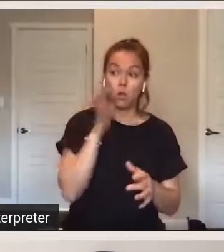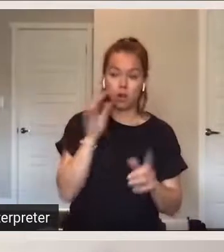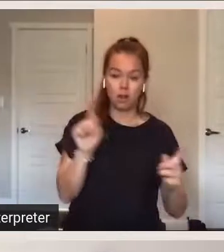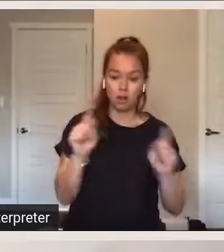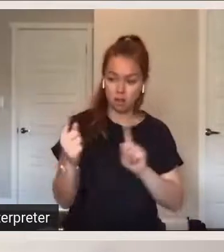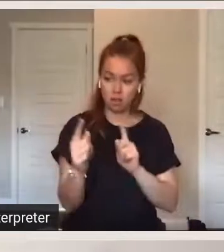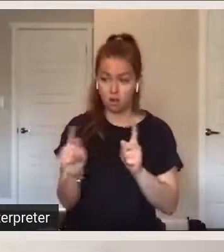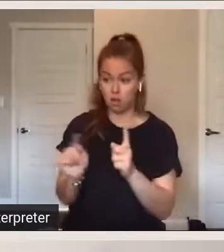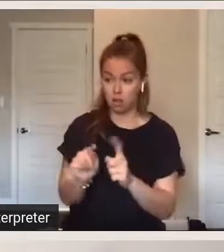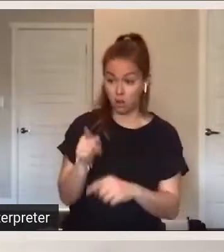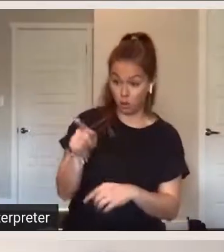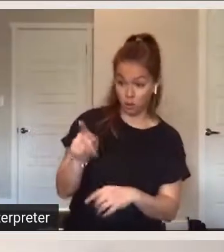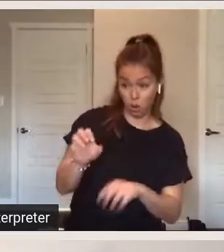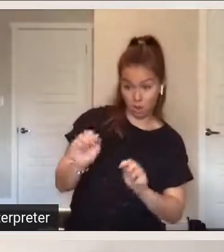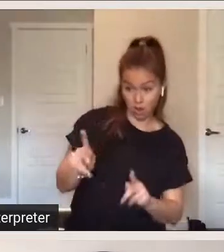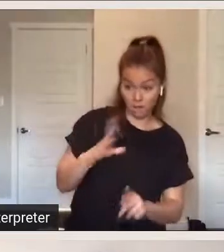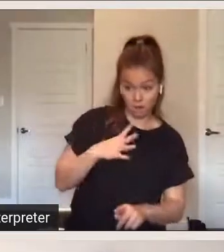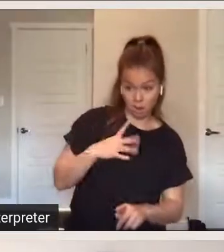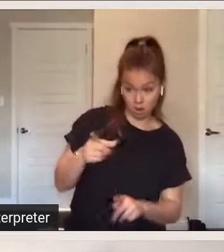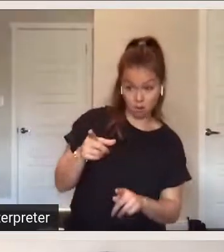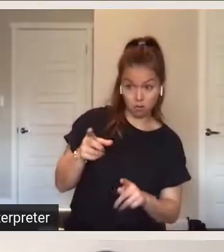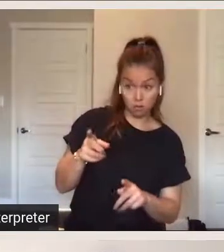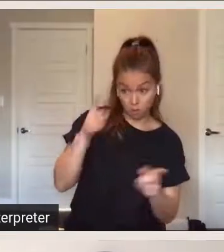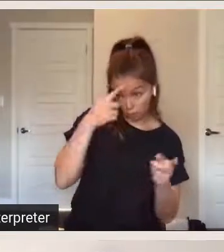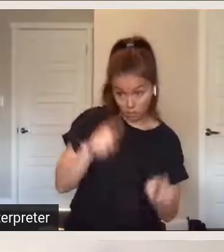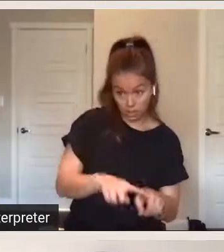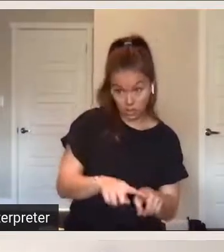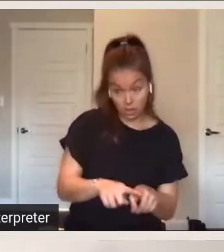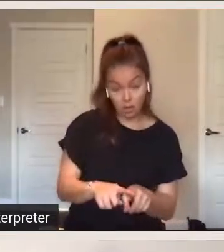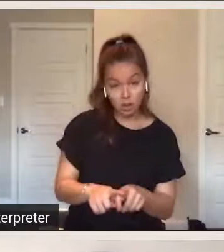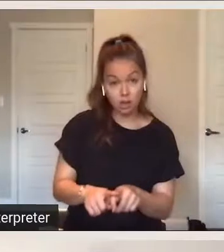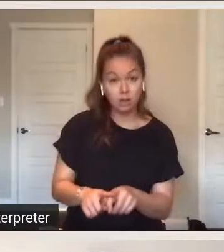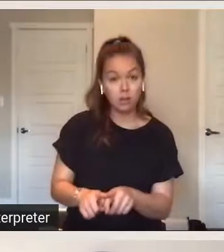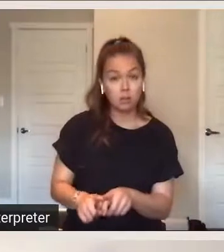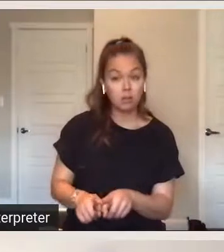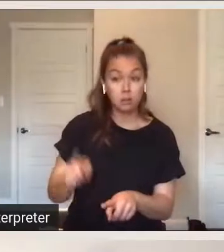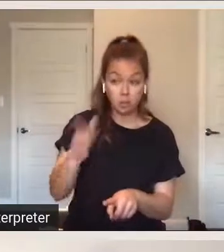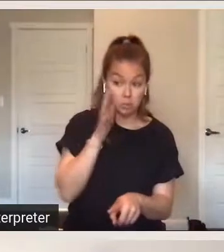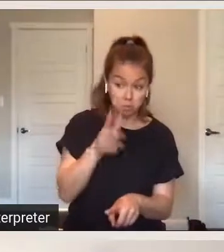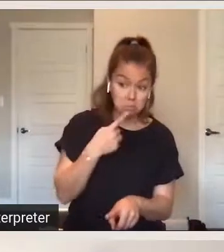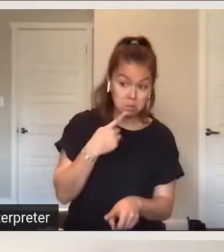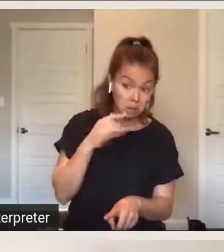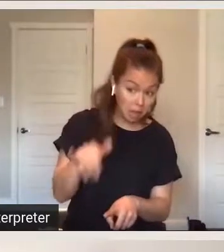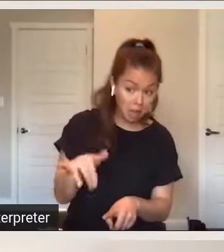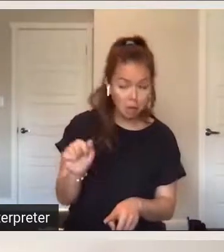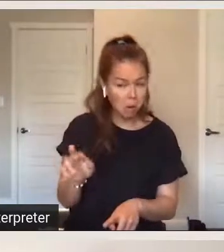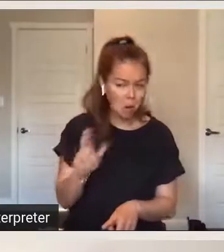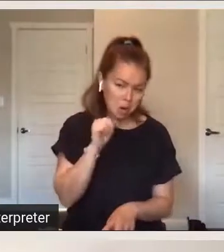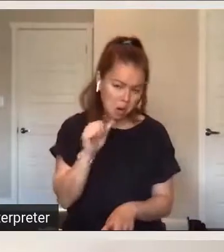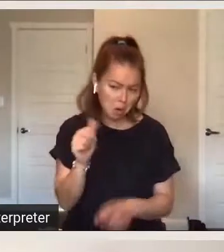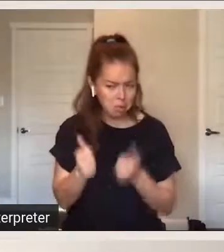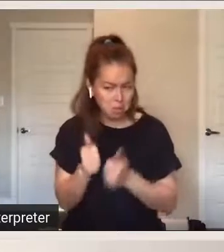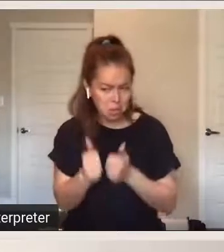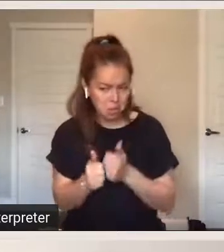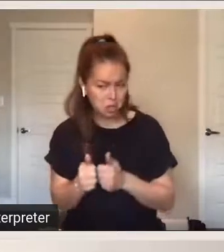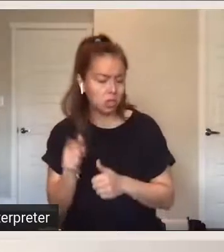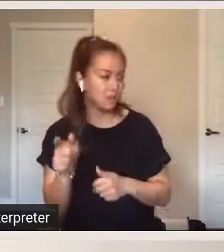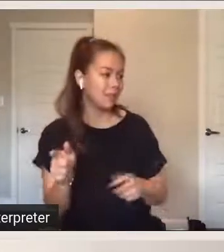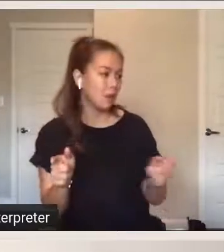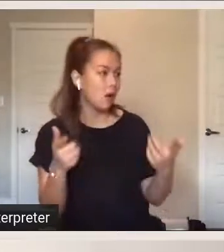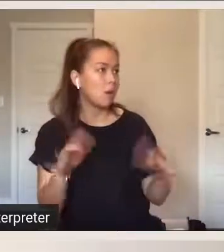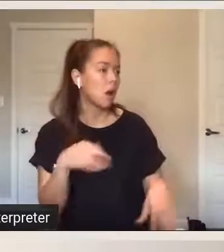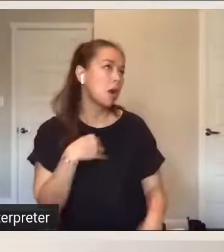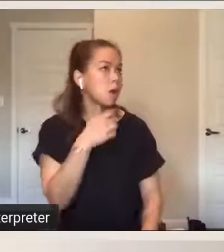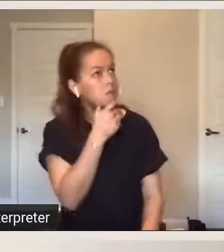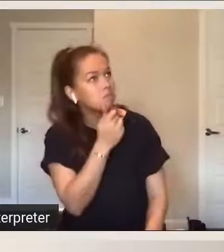you do this? Would you say this kind of thing? And because I casted them to become that character, they already have a certain